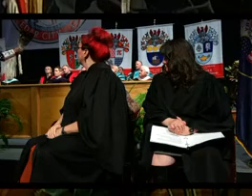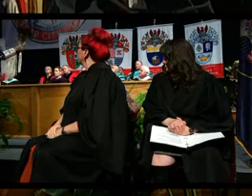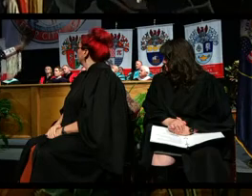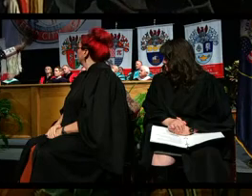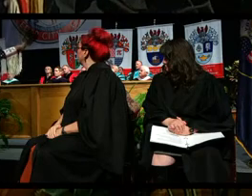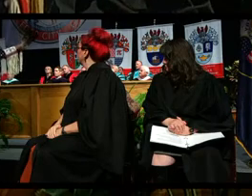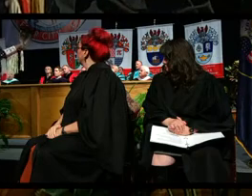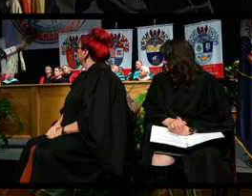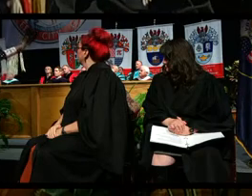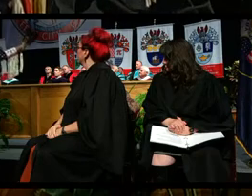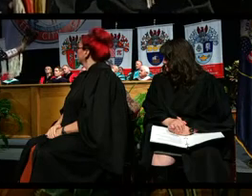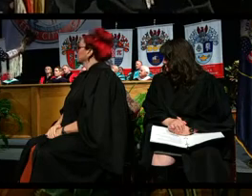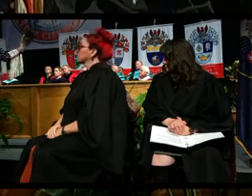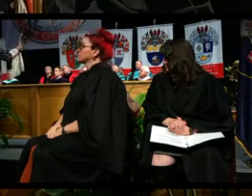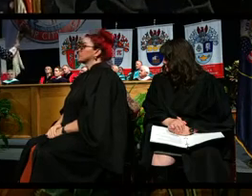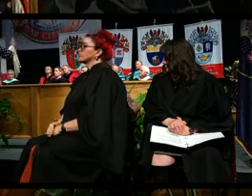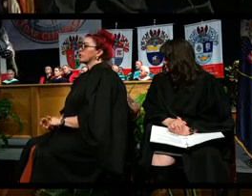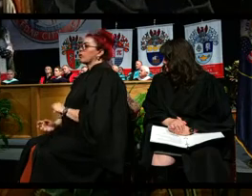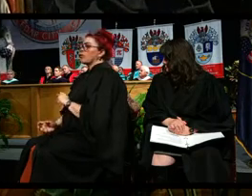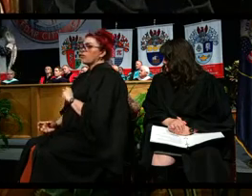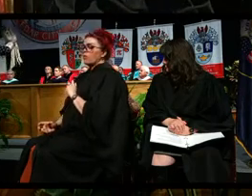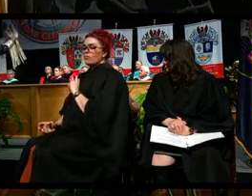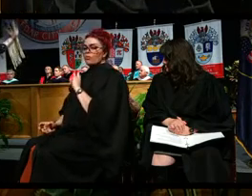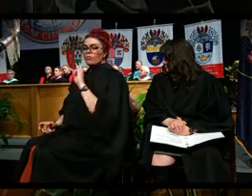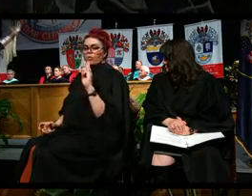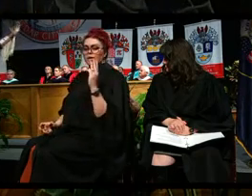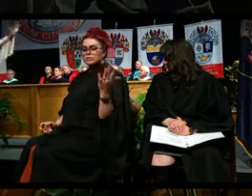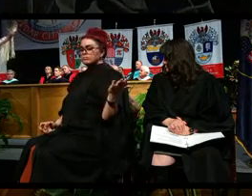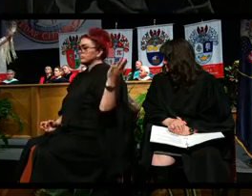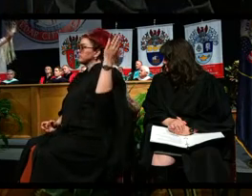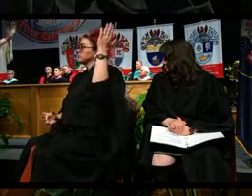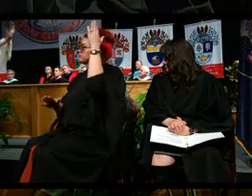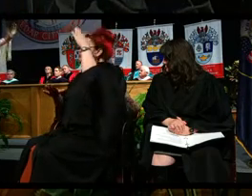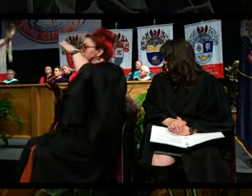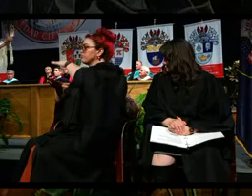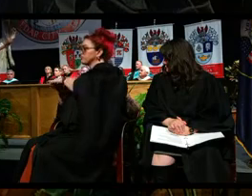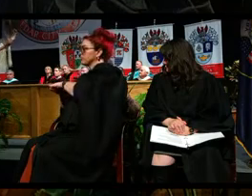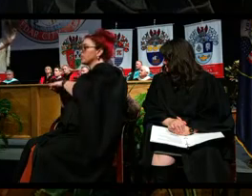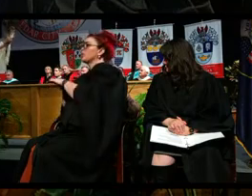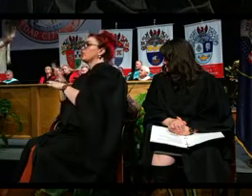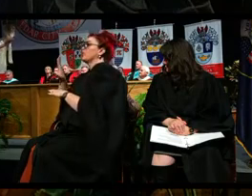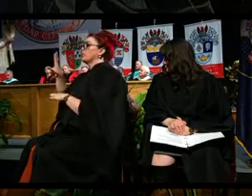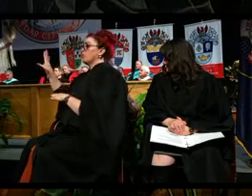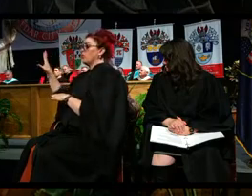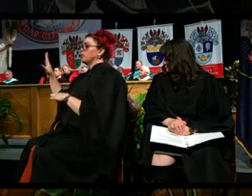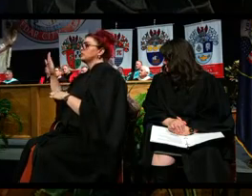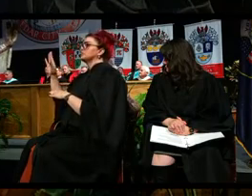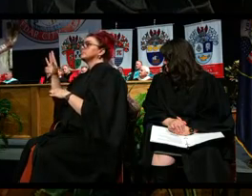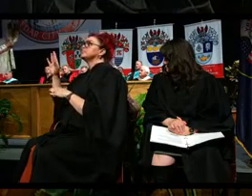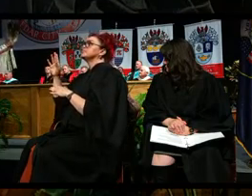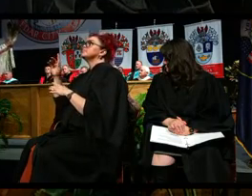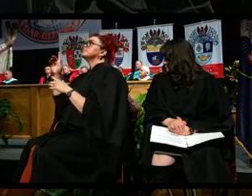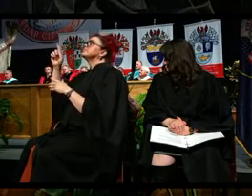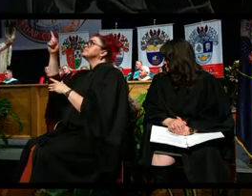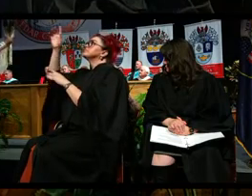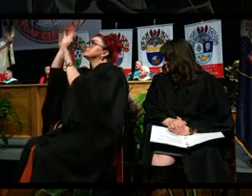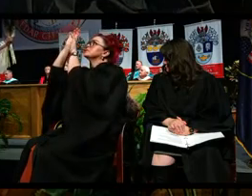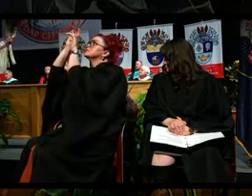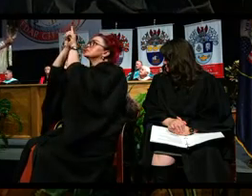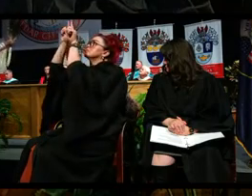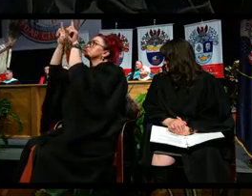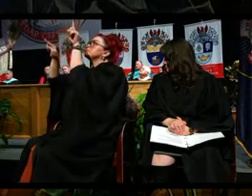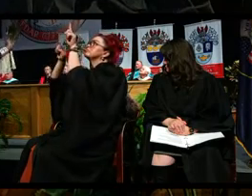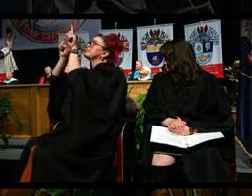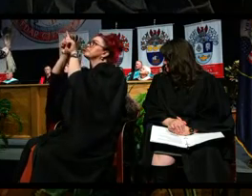All good things from the west will be upon her. Bless her with the sacred Big Dipper, that the Big